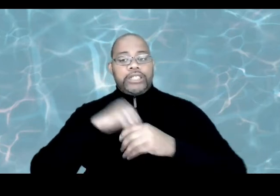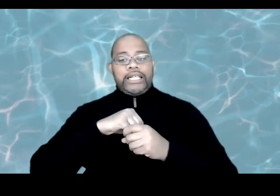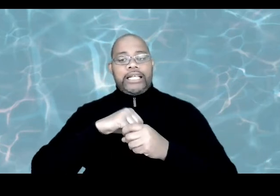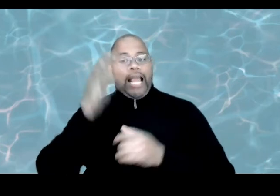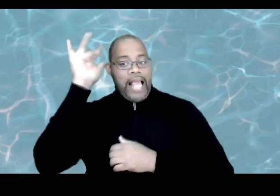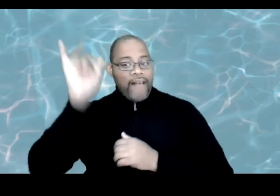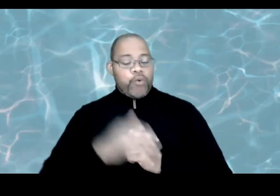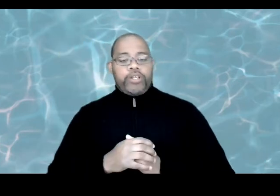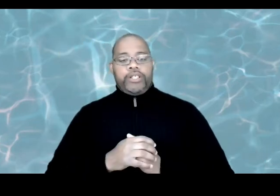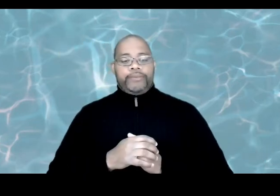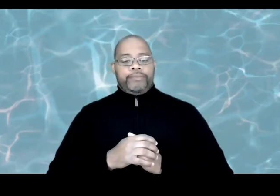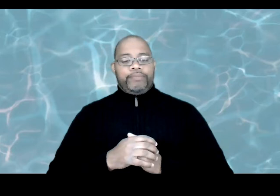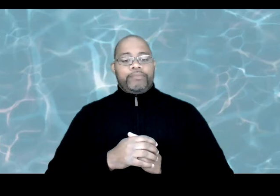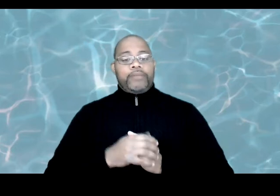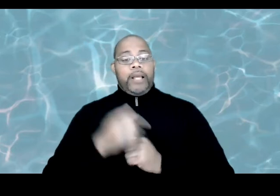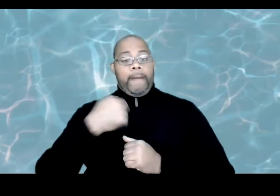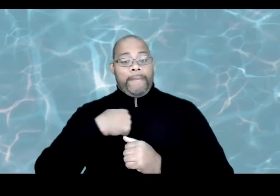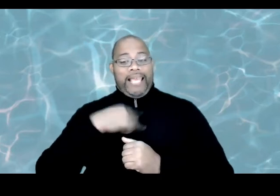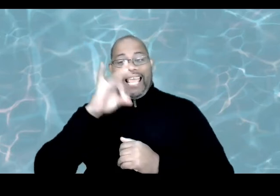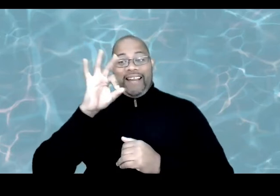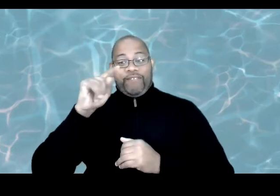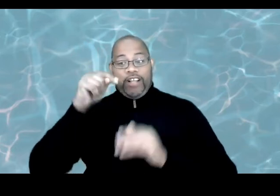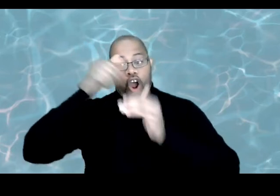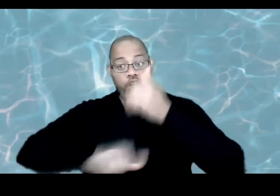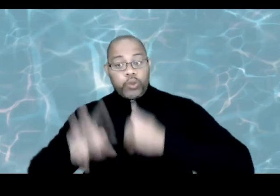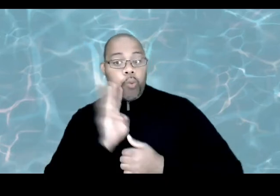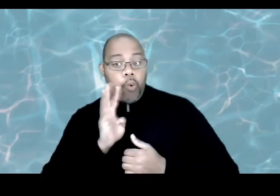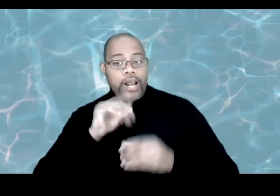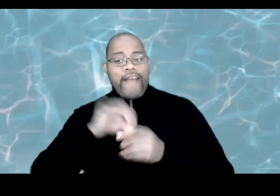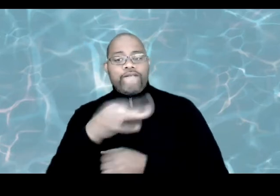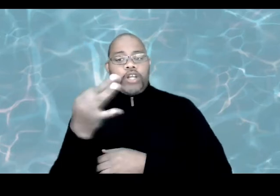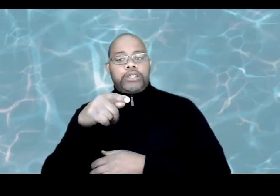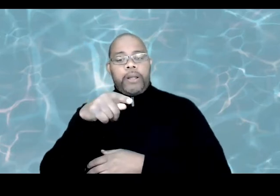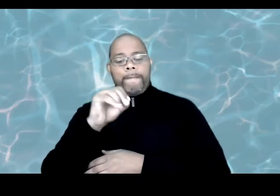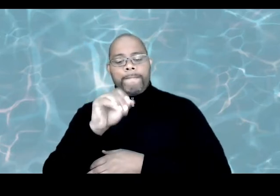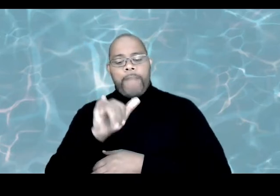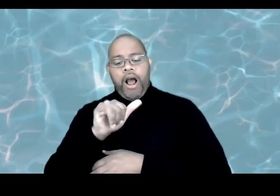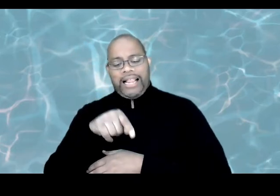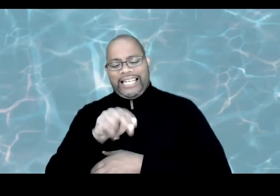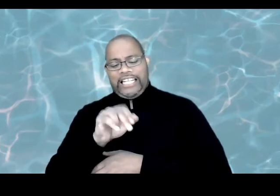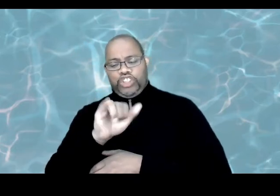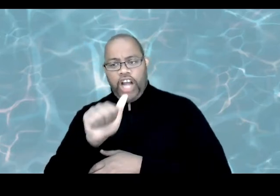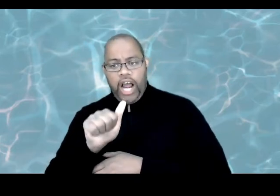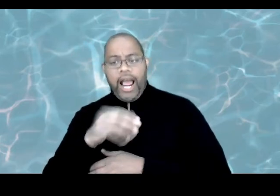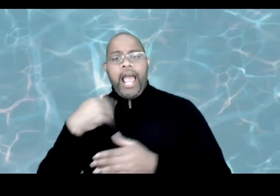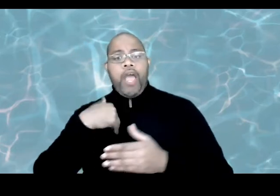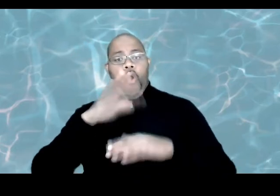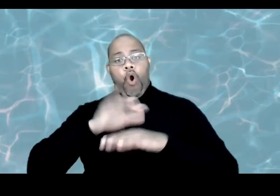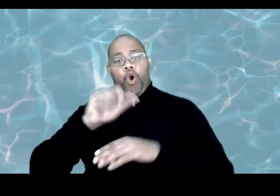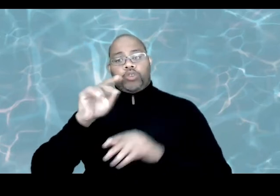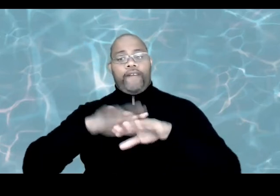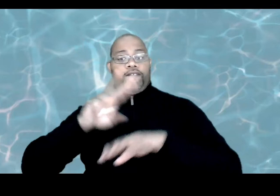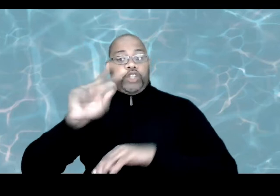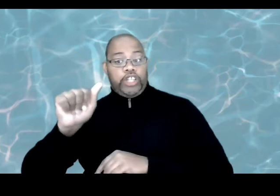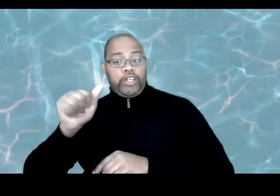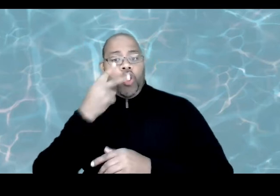beach in Santa Barbara, California. This is me 80 feet under the water in French Polynesia. And here I am on the coast